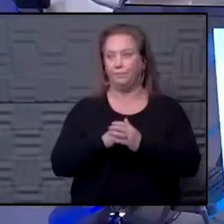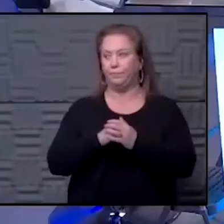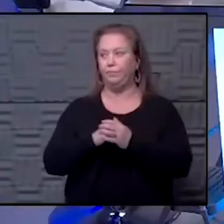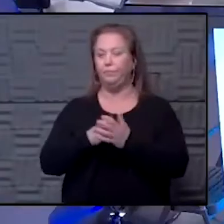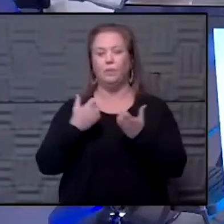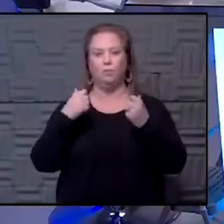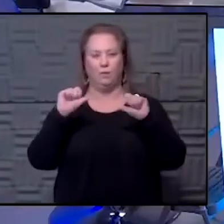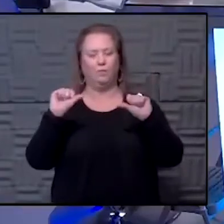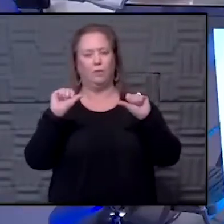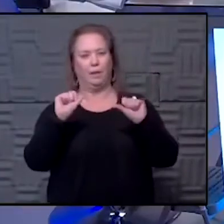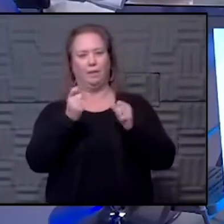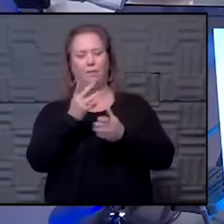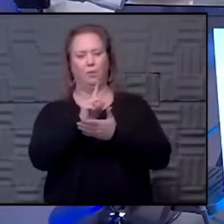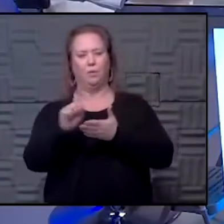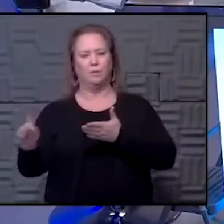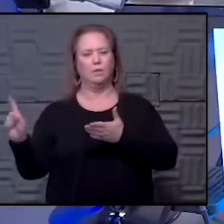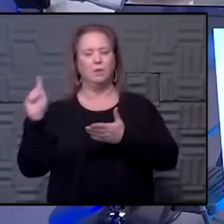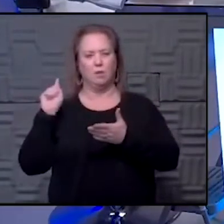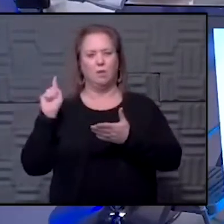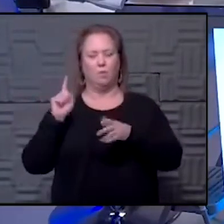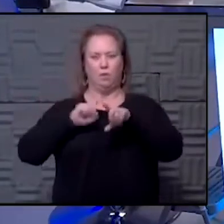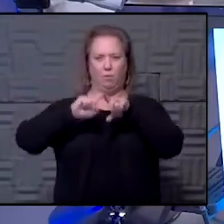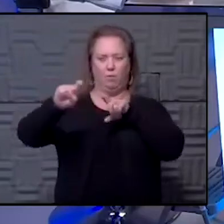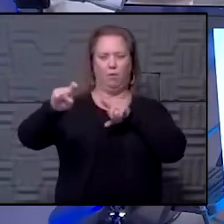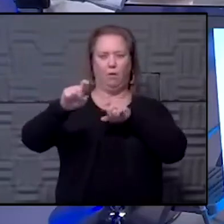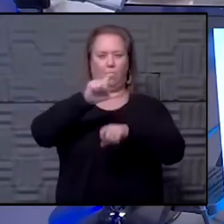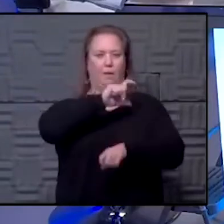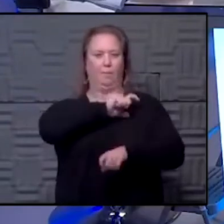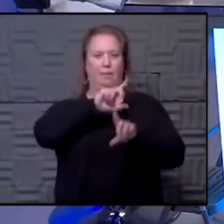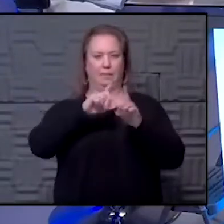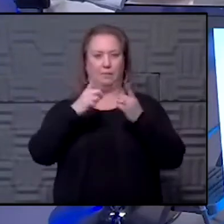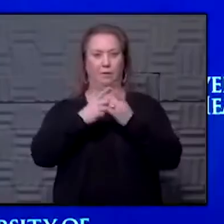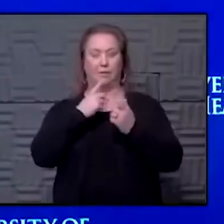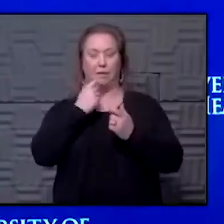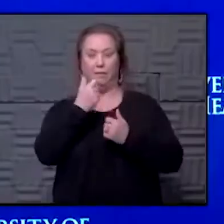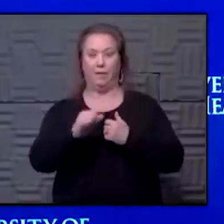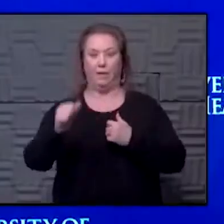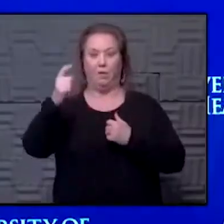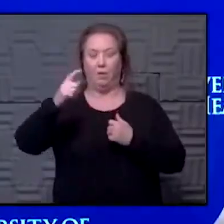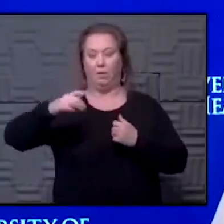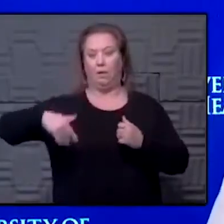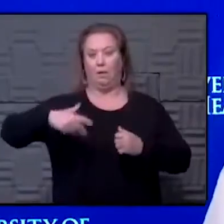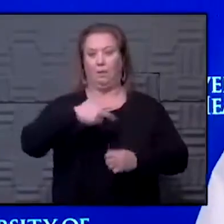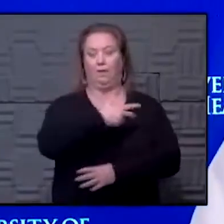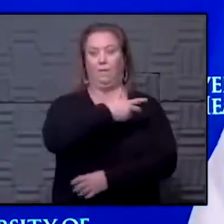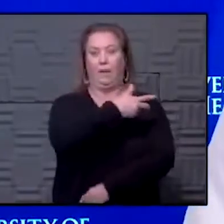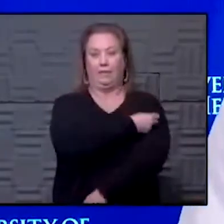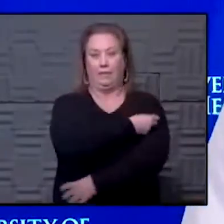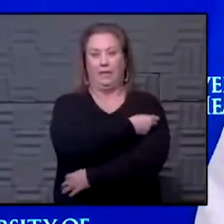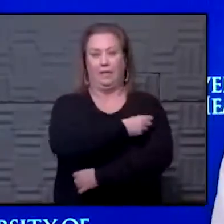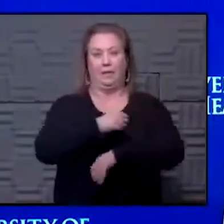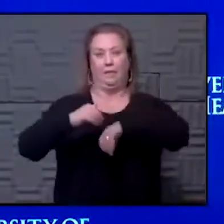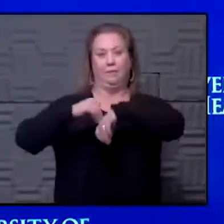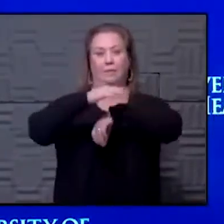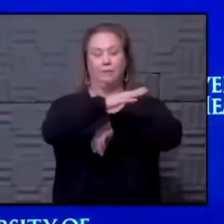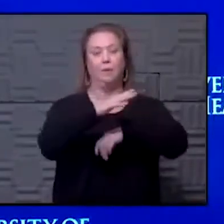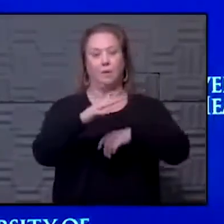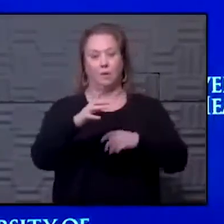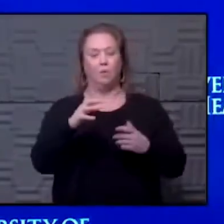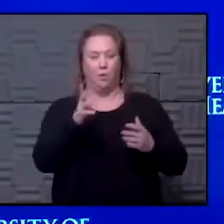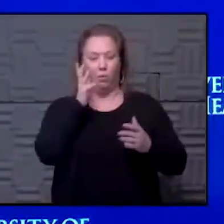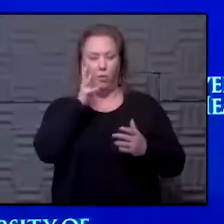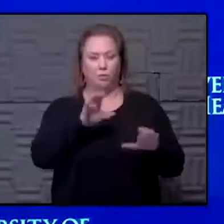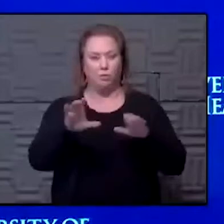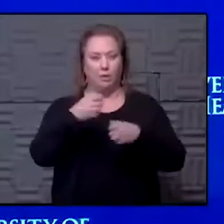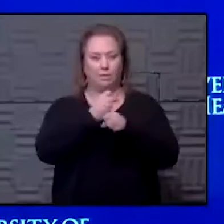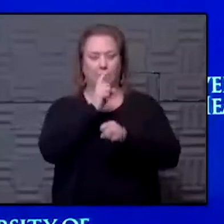We've tried to back up a few weeks ago. I know we were even, we would call the police department and say, hey, do you have anybody who hasn't been vaccinated? Send them up. And we do things like that in